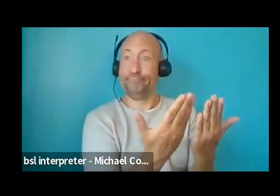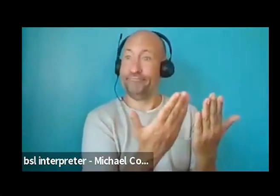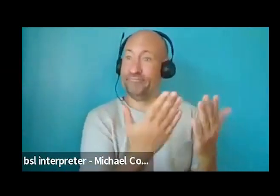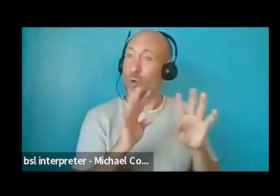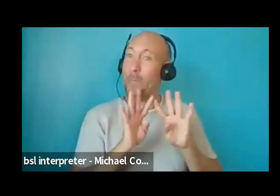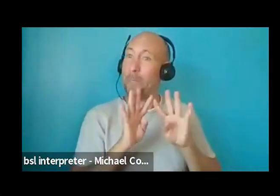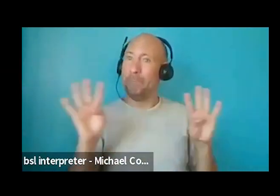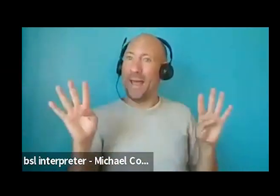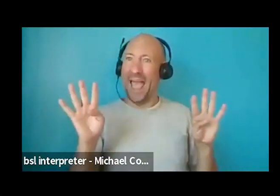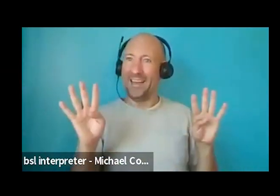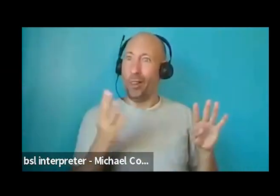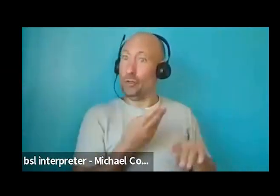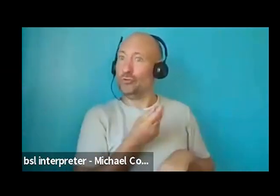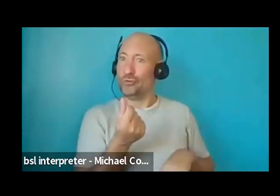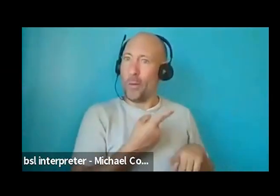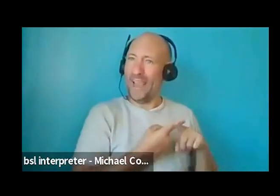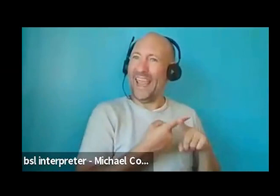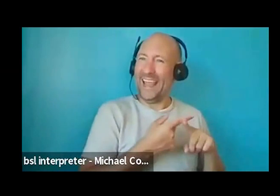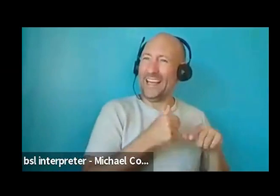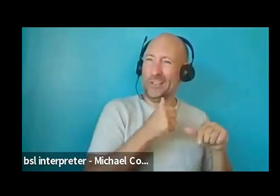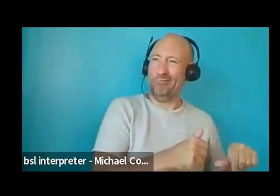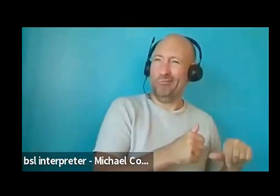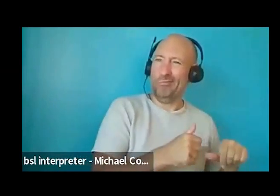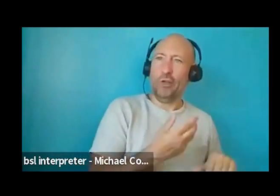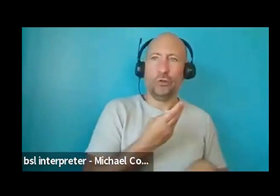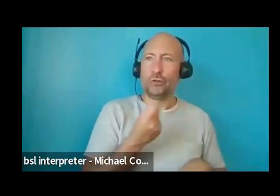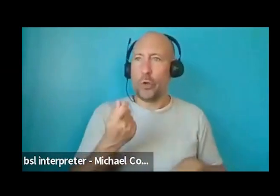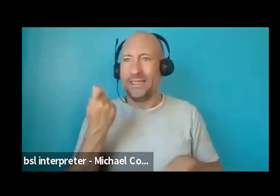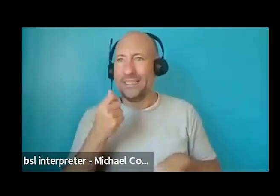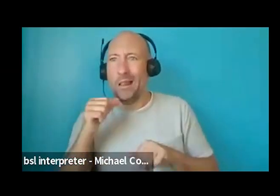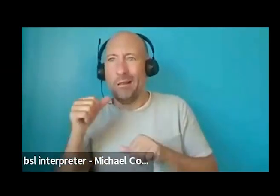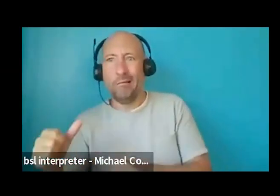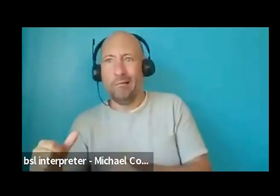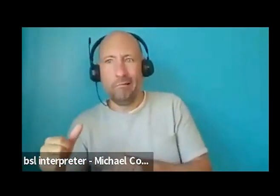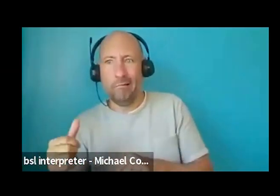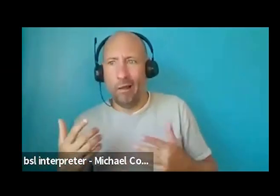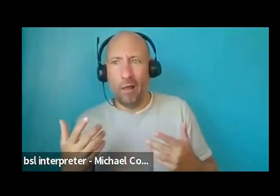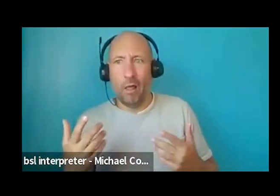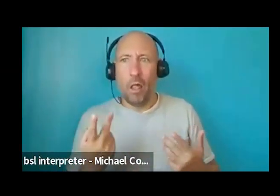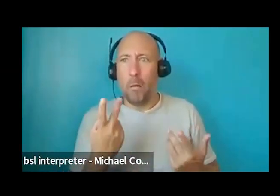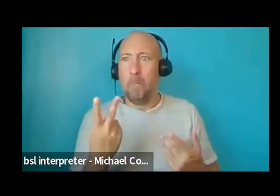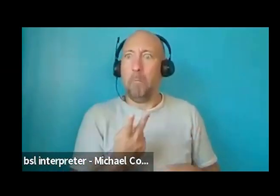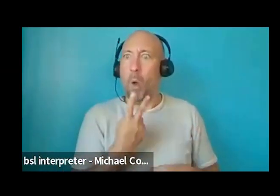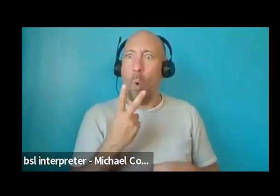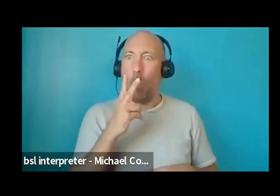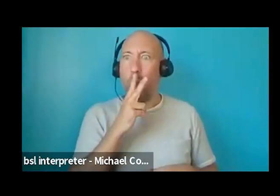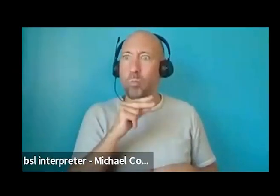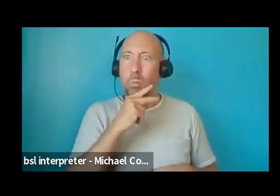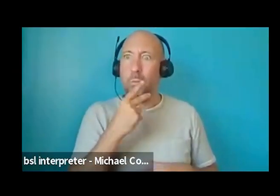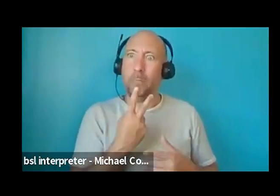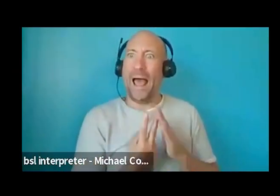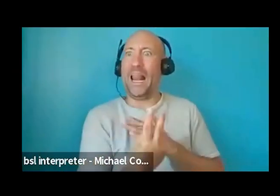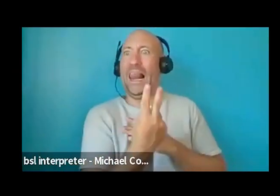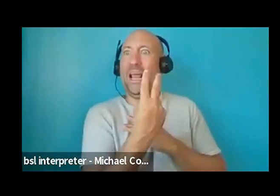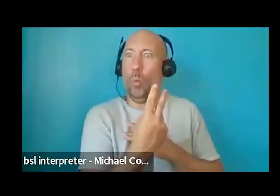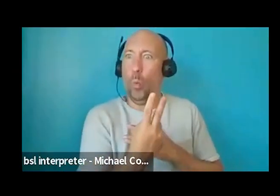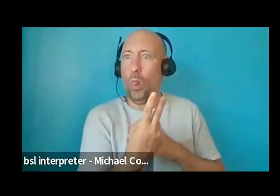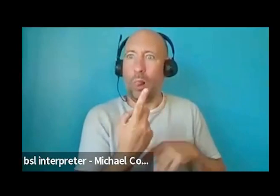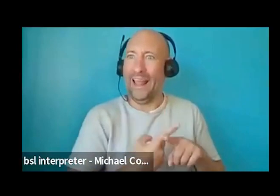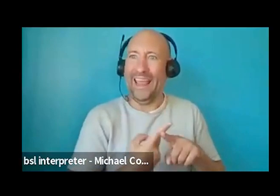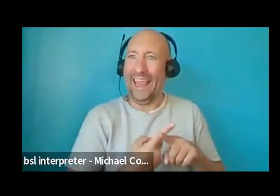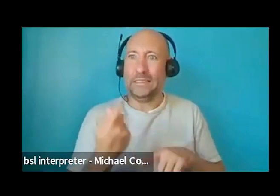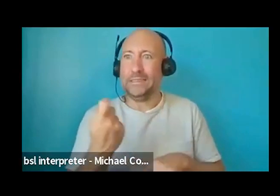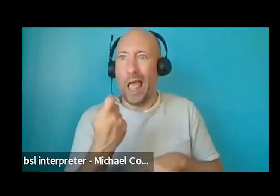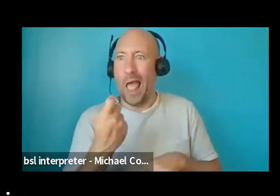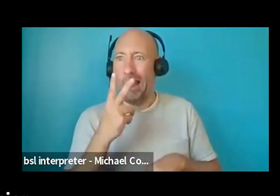of language may be English or Italian. Not all of us, in fact, not very many of us are bilingual. So if you could help us out by